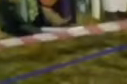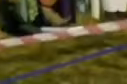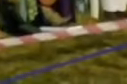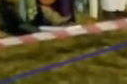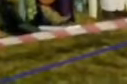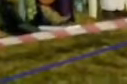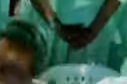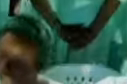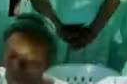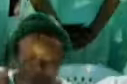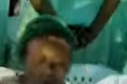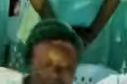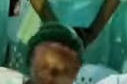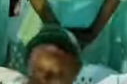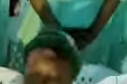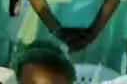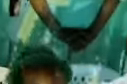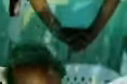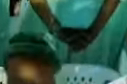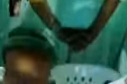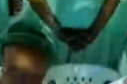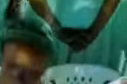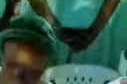Praise the Lord.